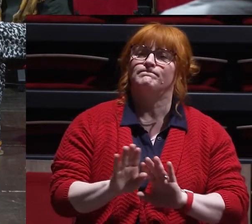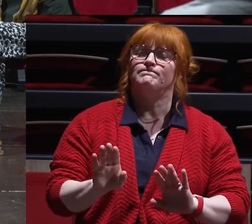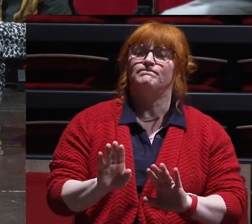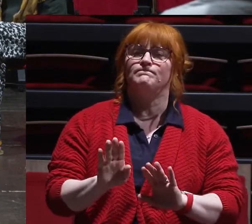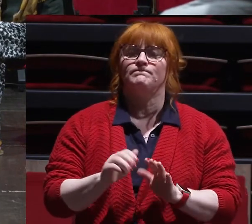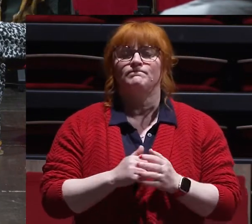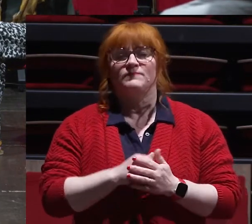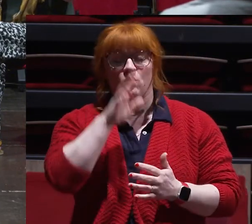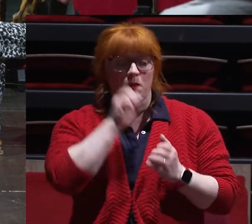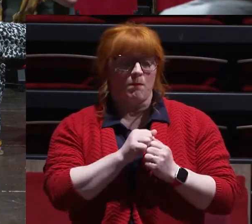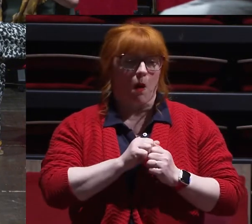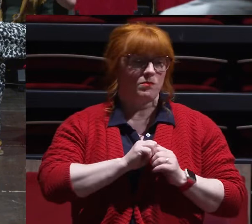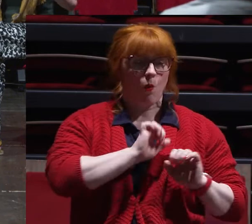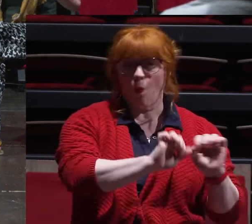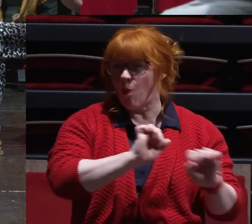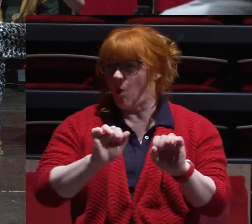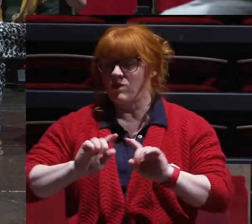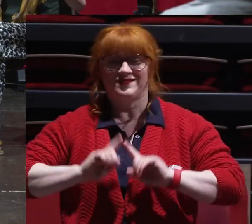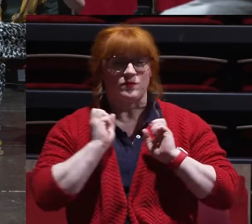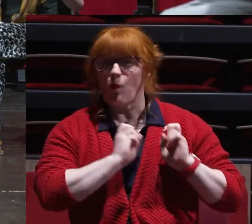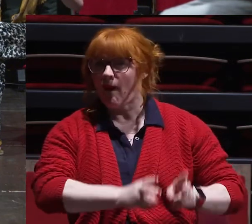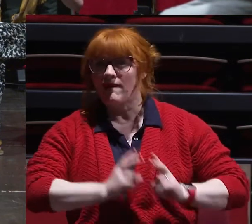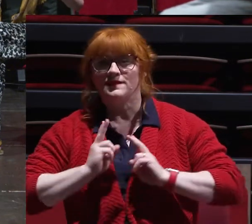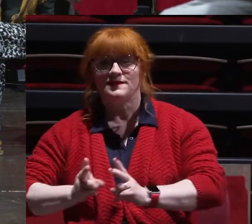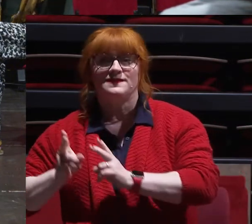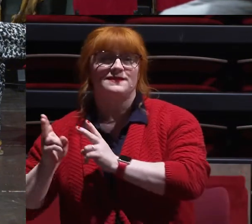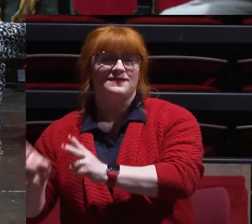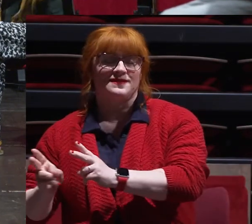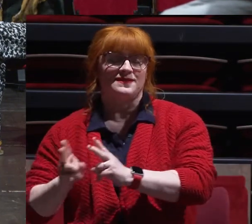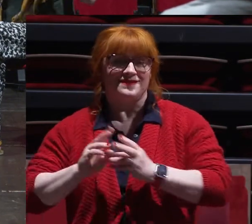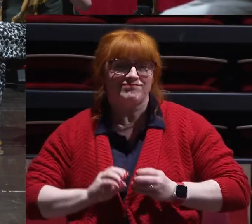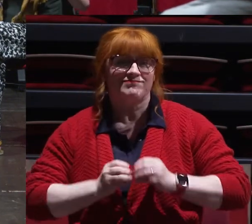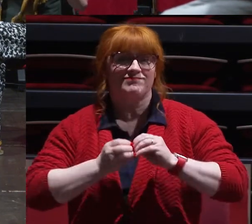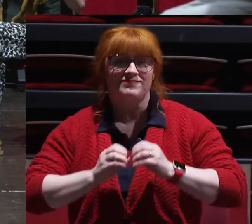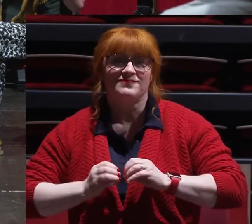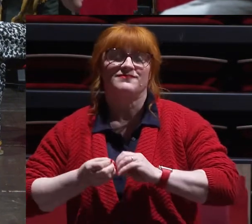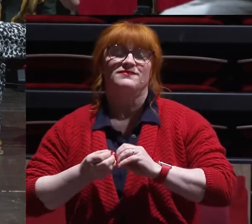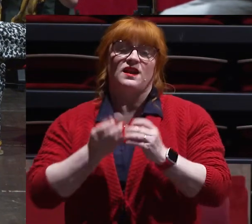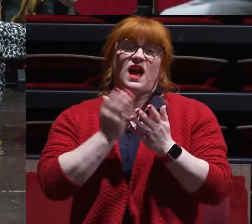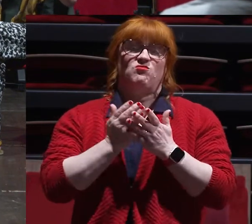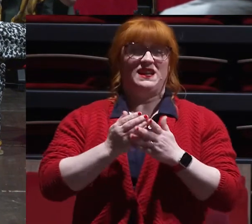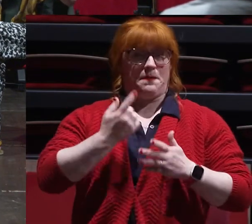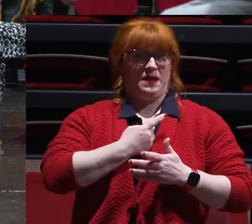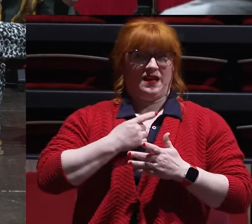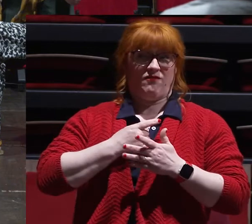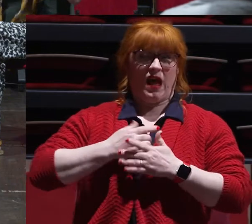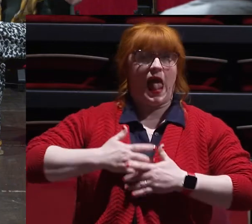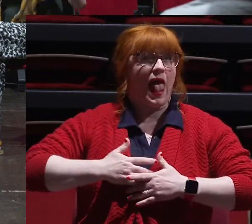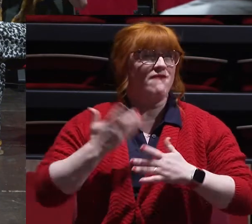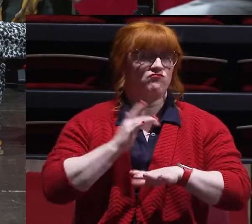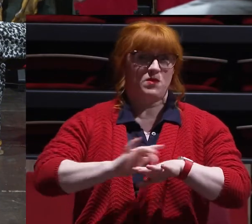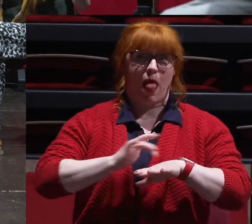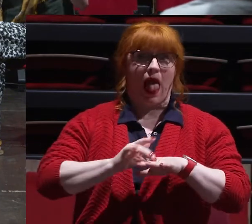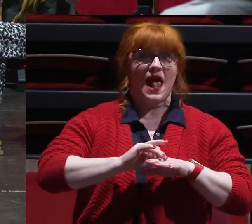fast rules. I think it's really important to remember that everyone has their own way of doing things, and I think